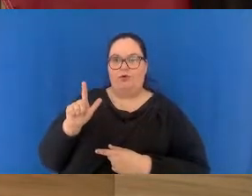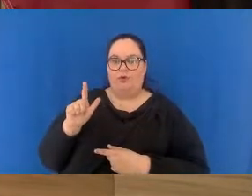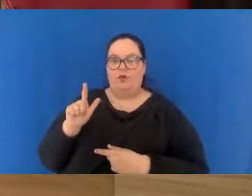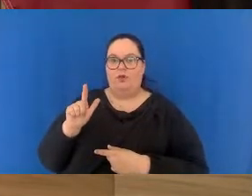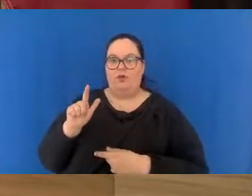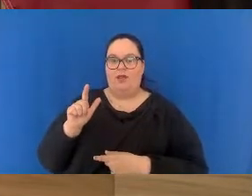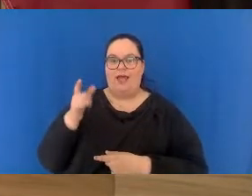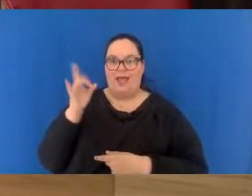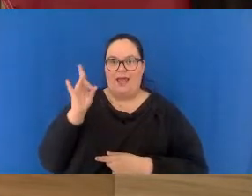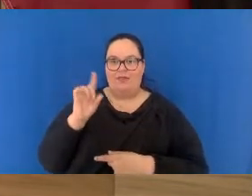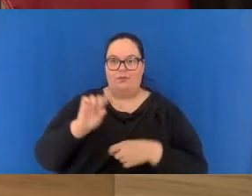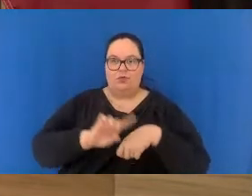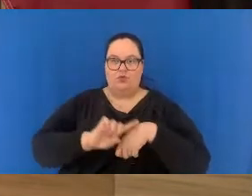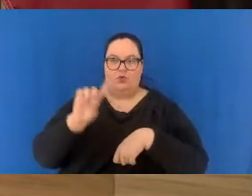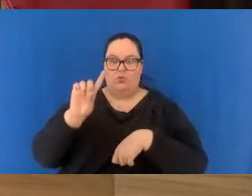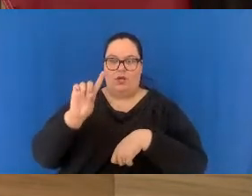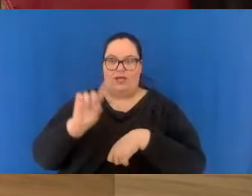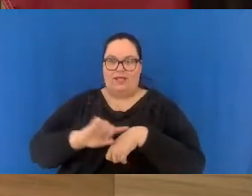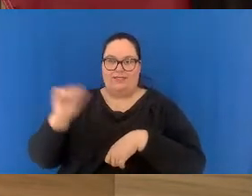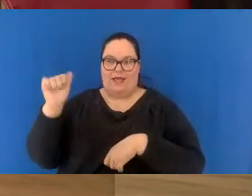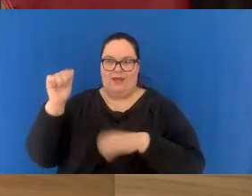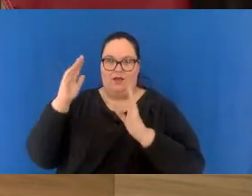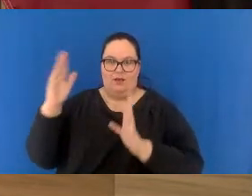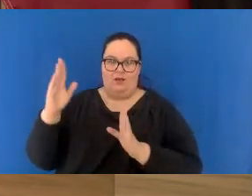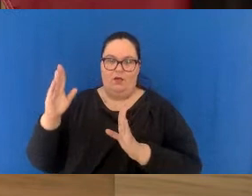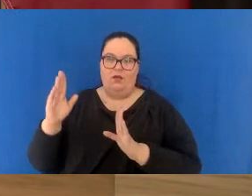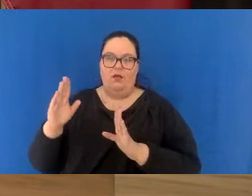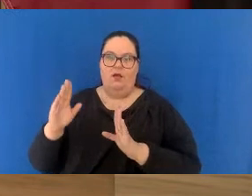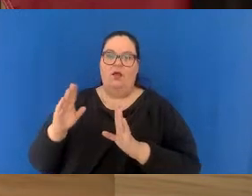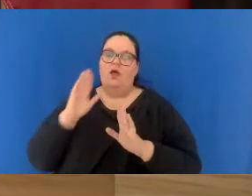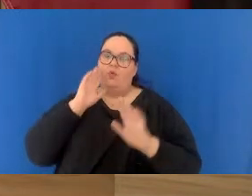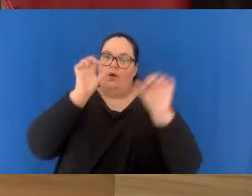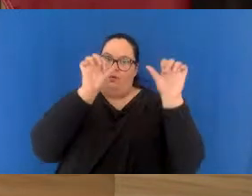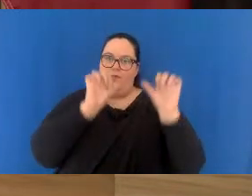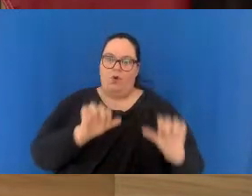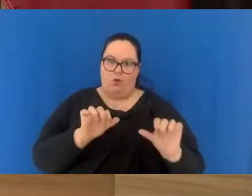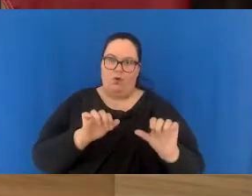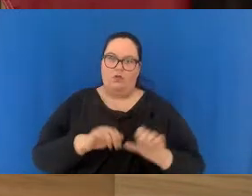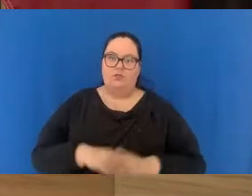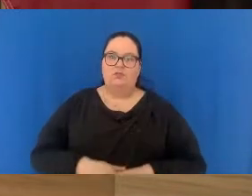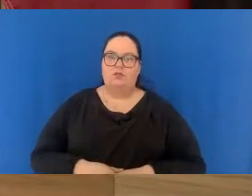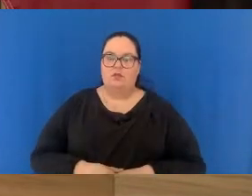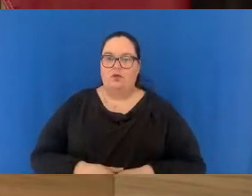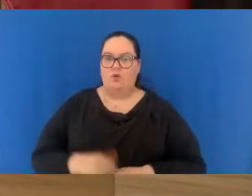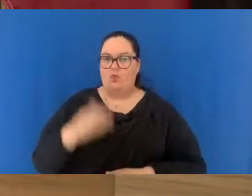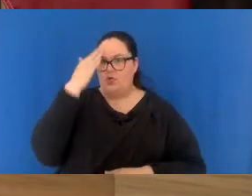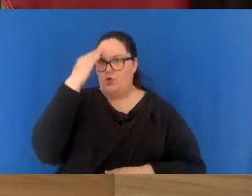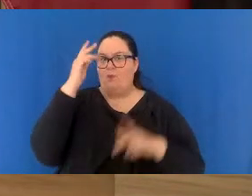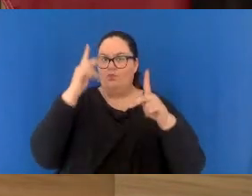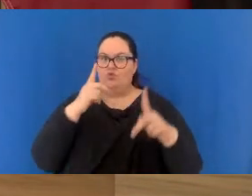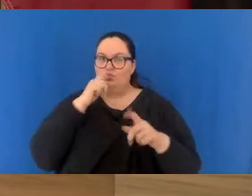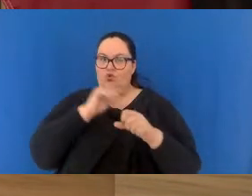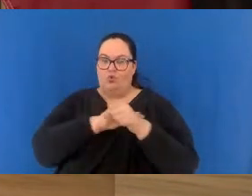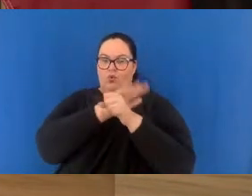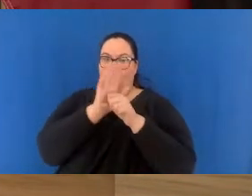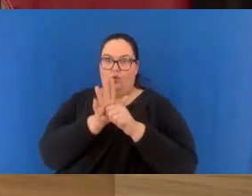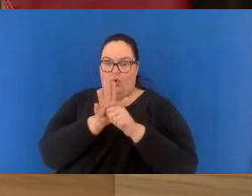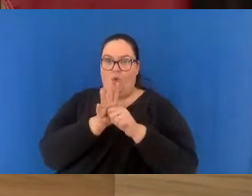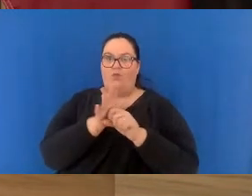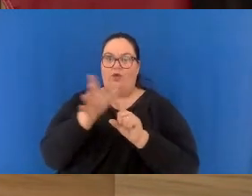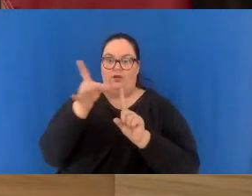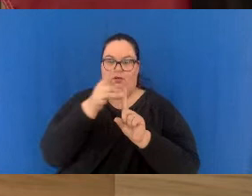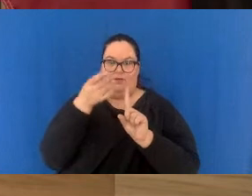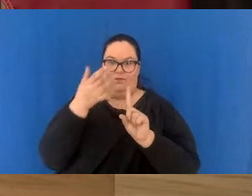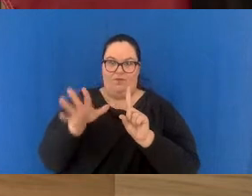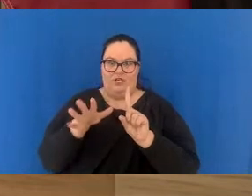p.m. and 1 p.m. So these are public exposures where we know that somebody who was positive for COVID-19